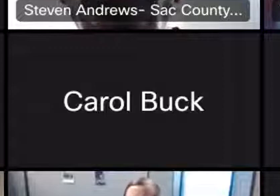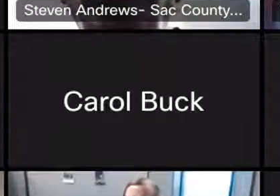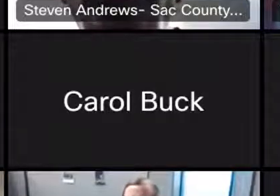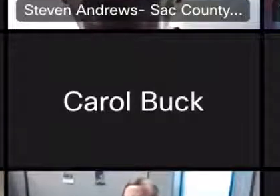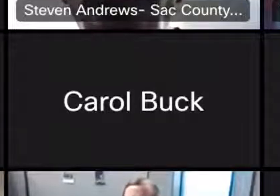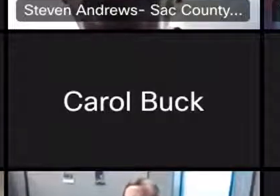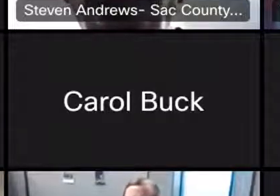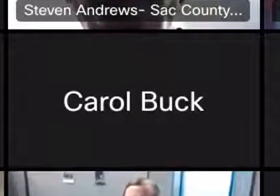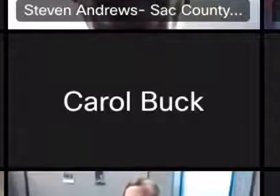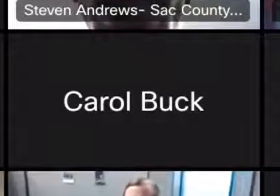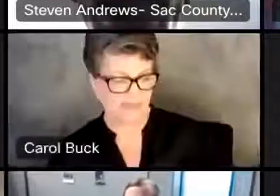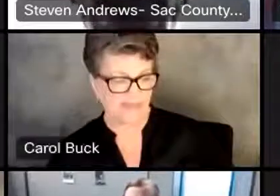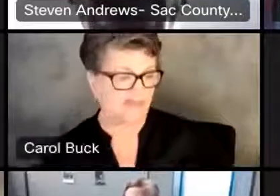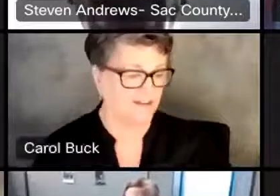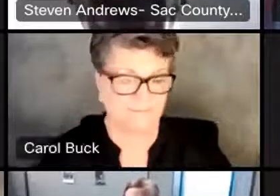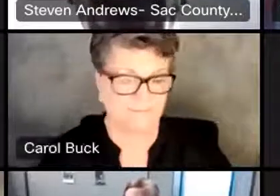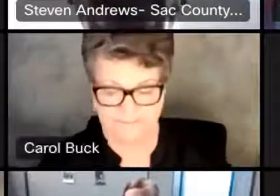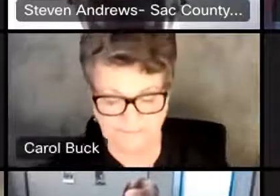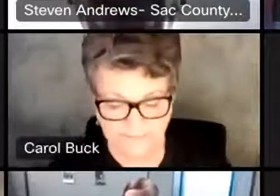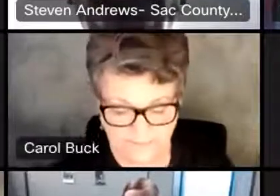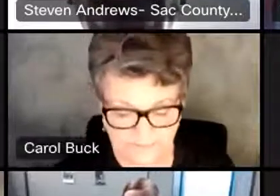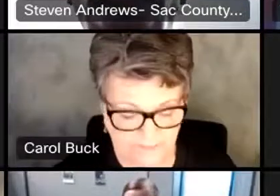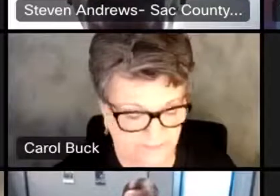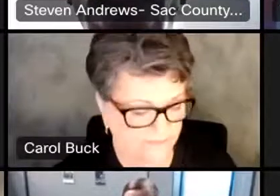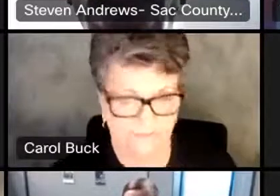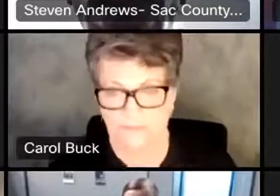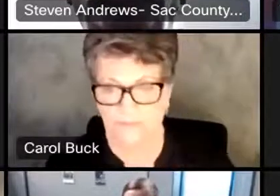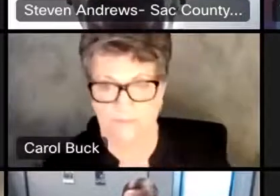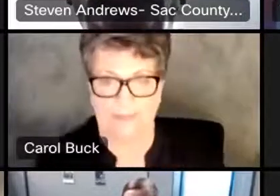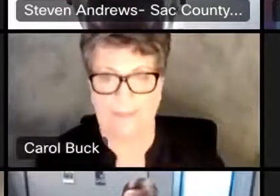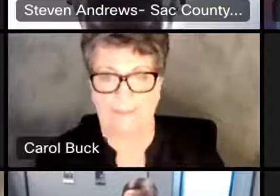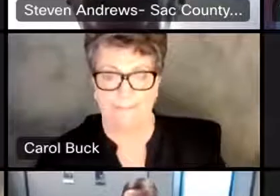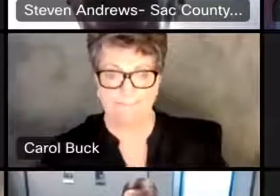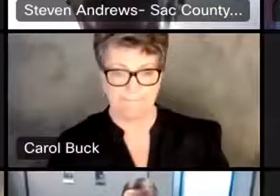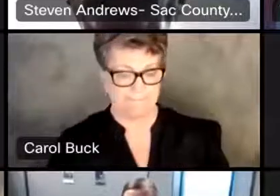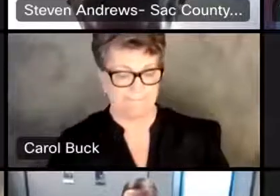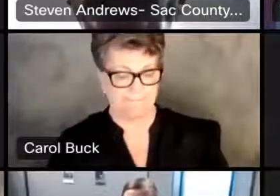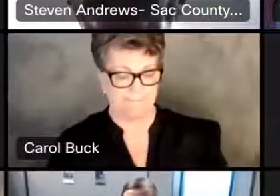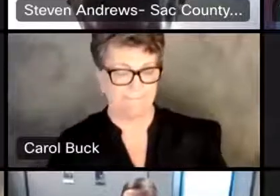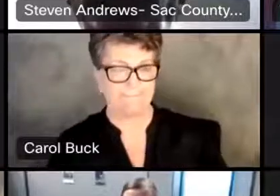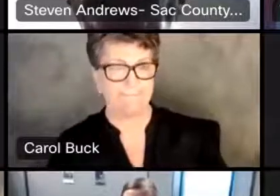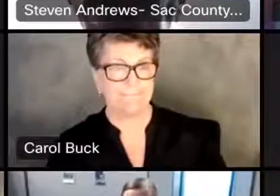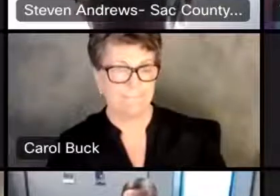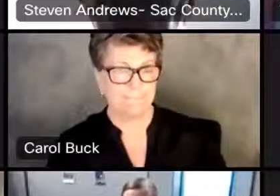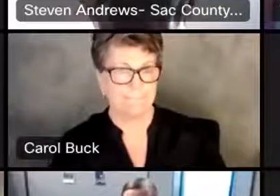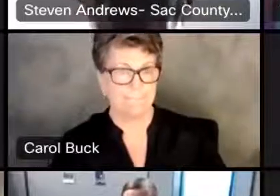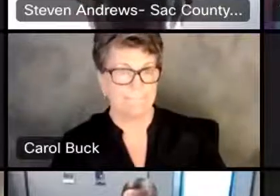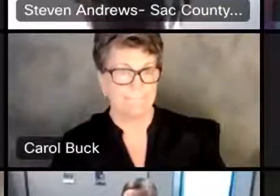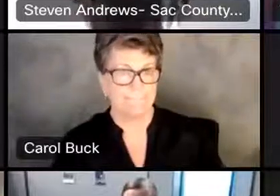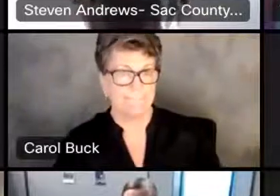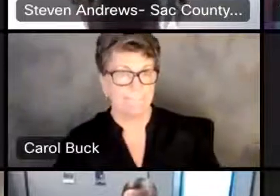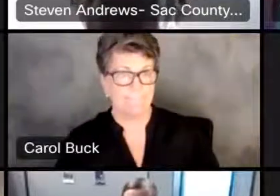the film strip on the top. But because I couldn't figure it out. So there's